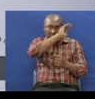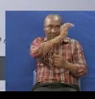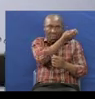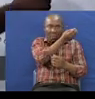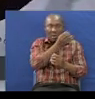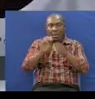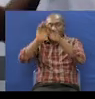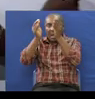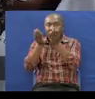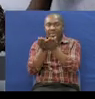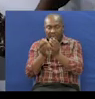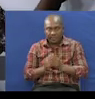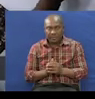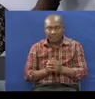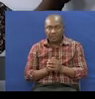And you have the sun